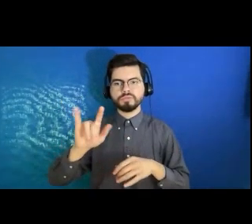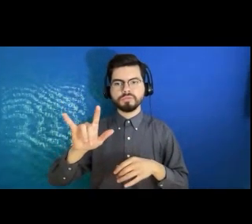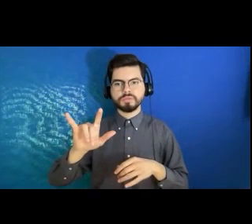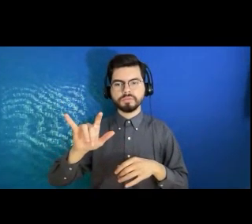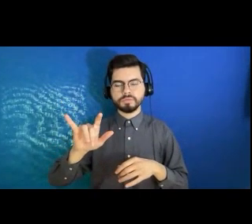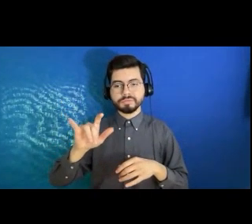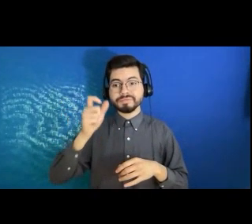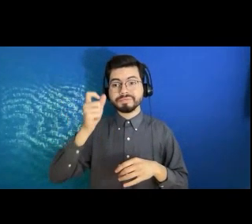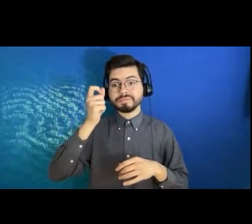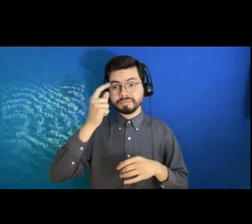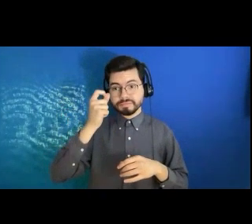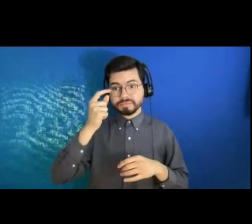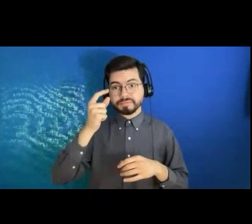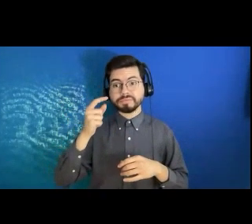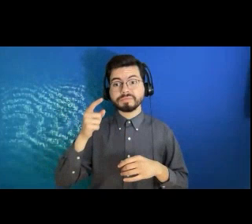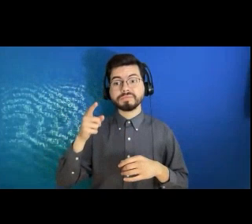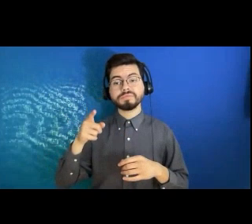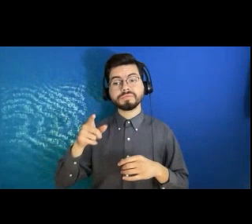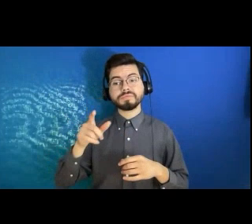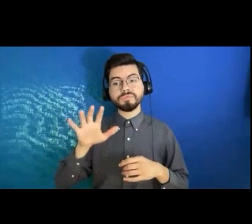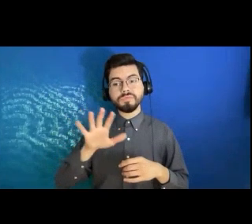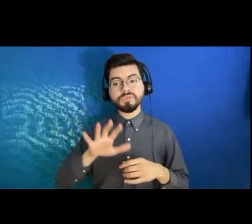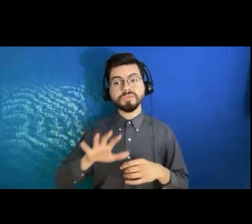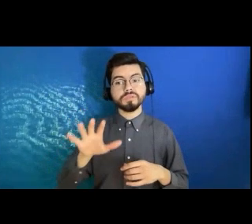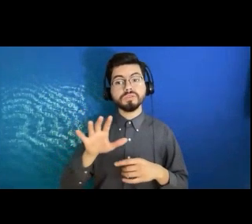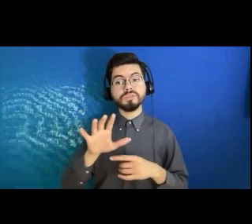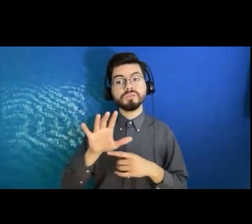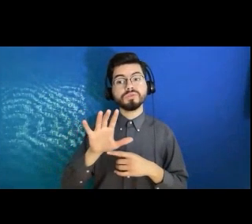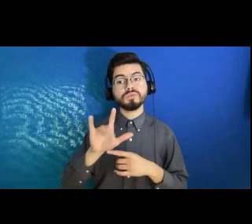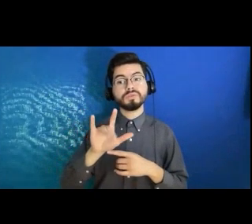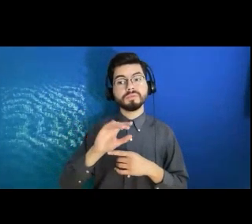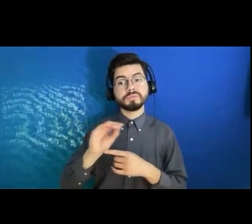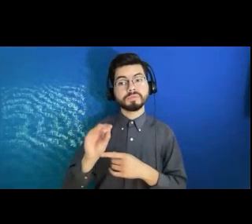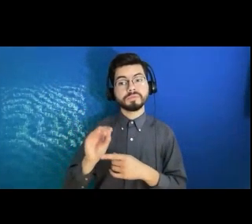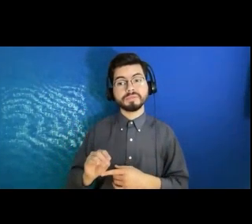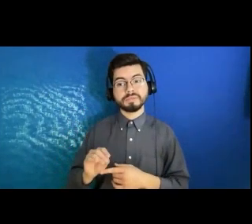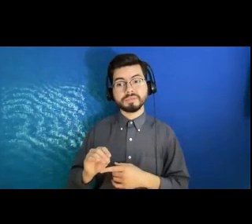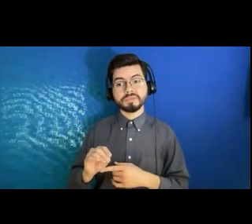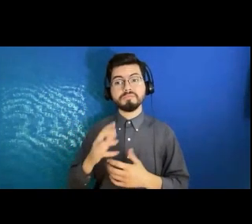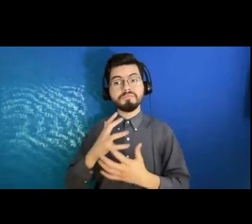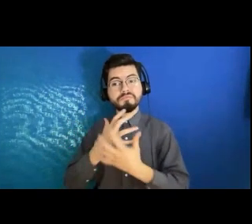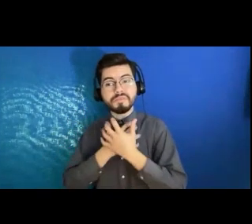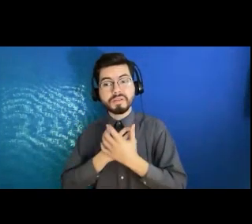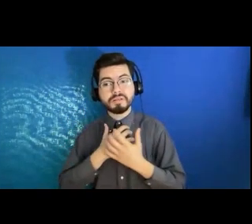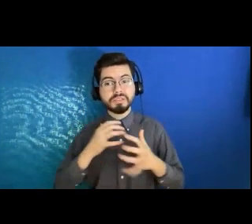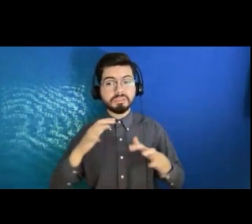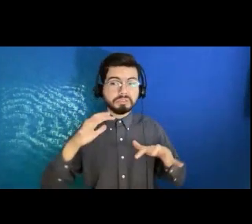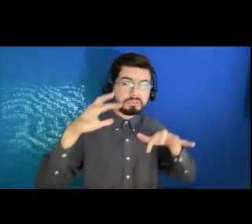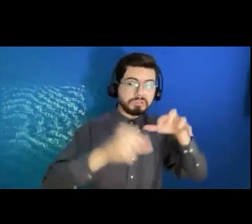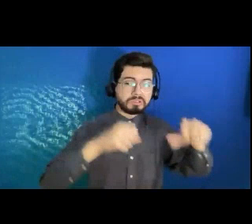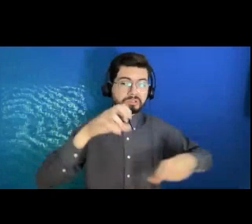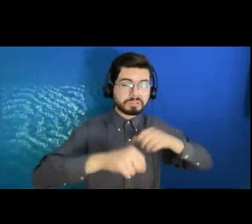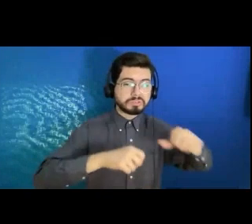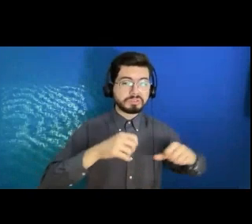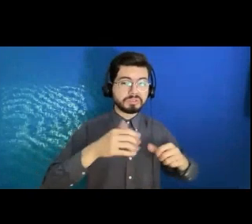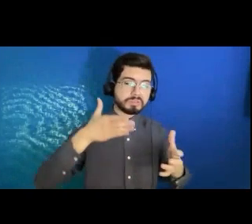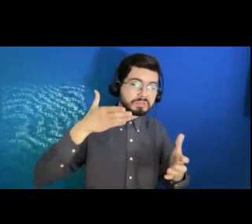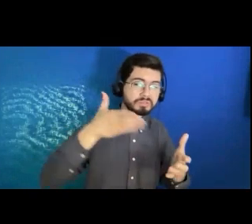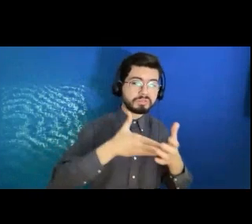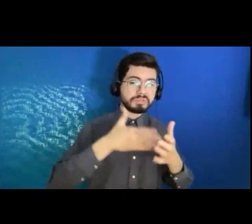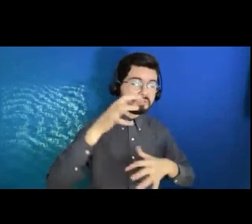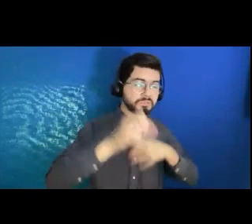human injuries, about close to 25% of our bear attacks occur in Hayden Valley, even though it's only about